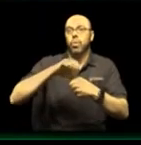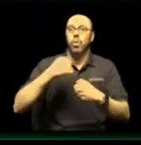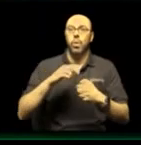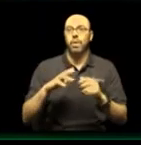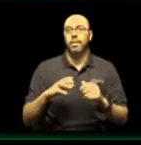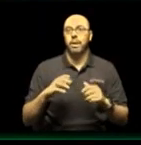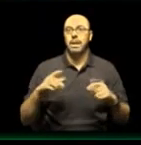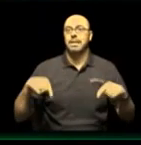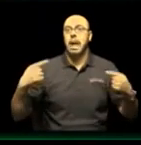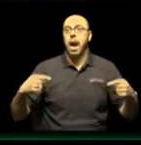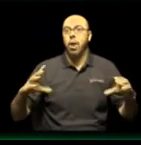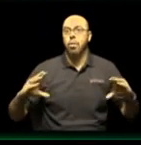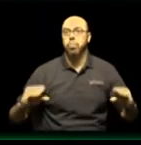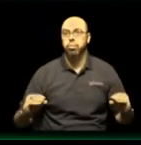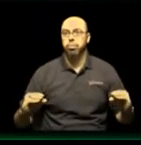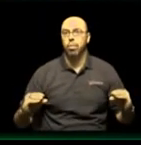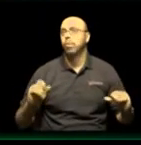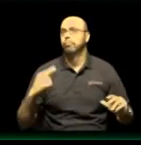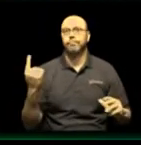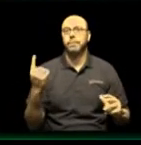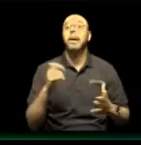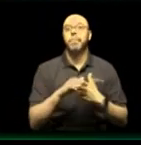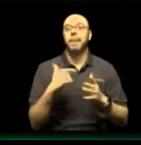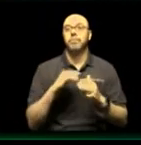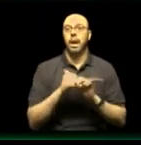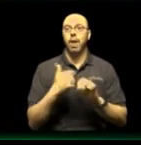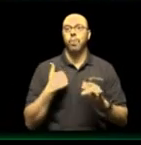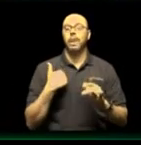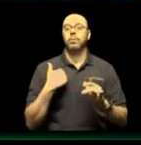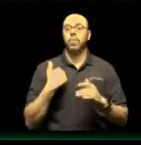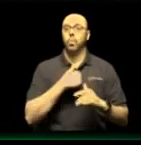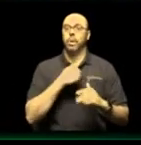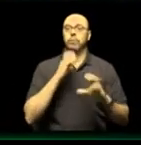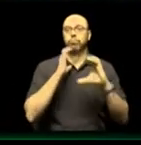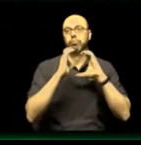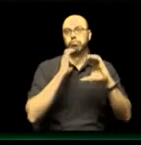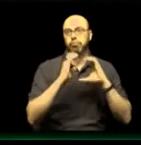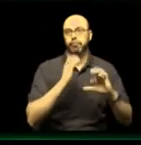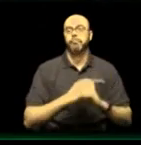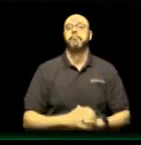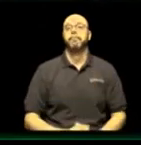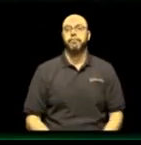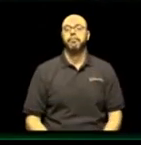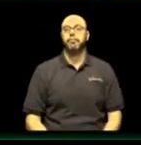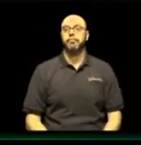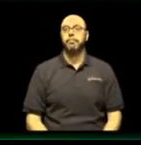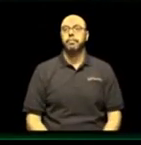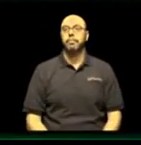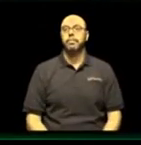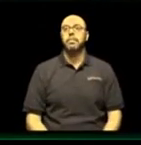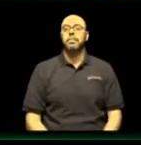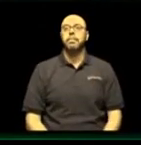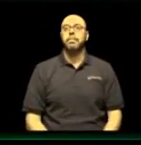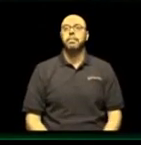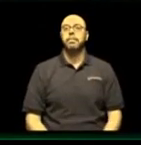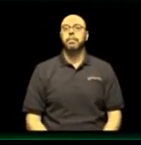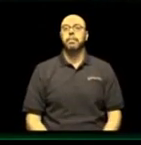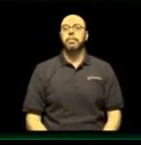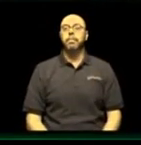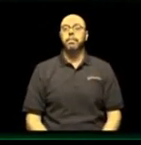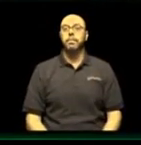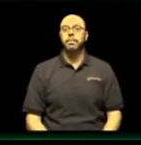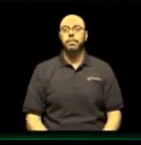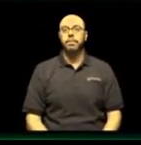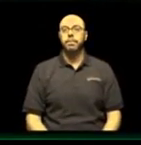I have to go repair, just to repair. So that's how we communicate. So you tell the